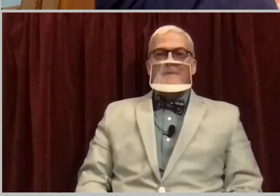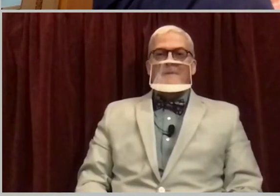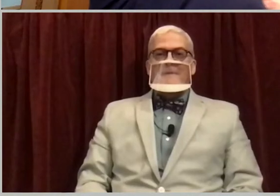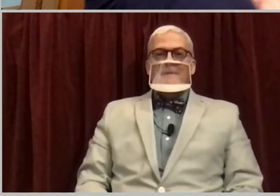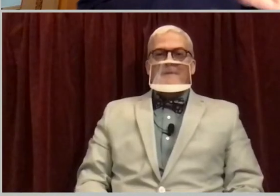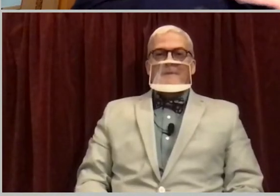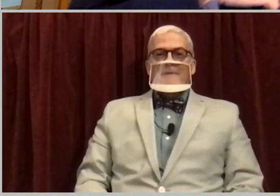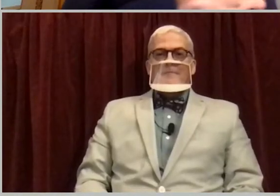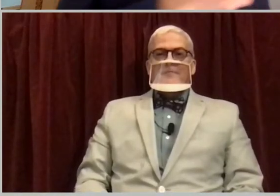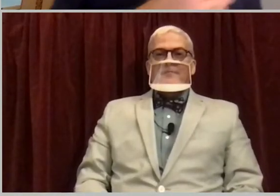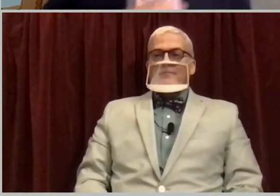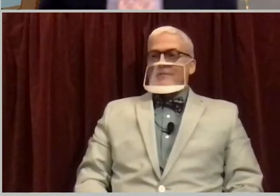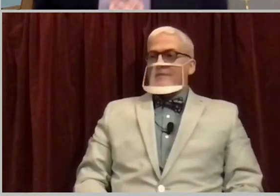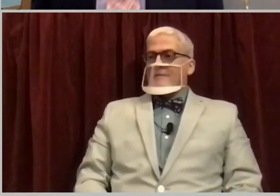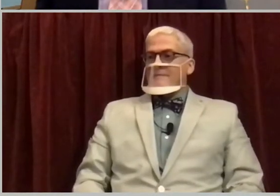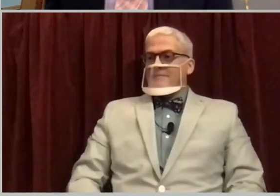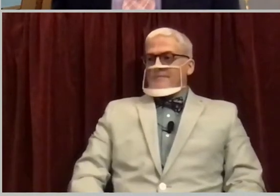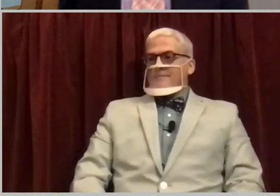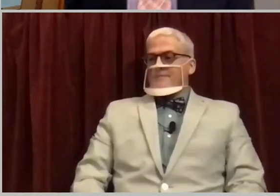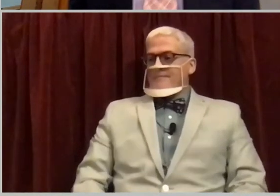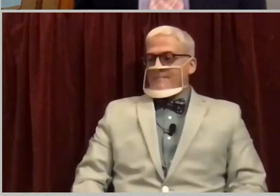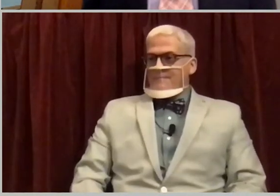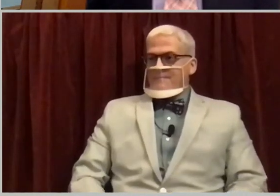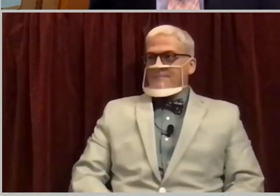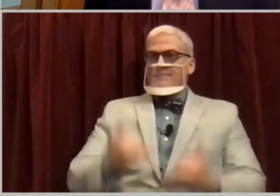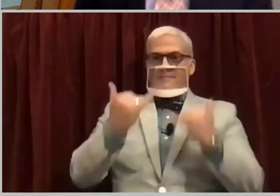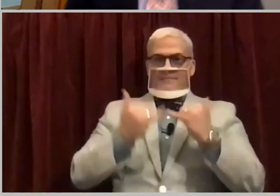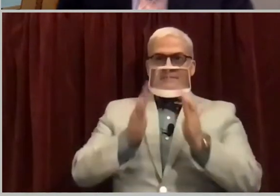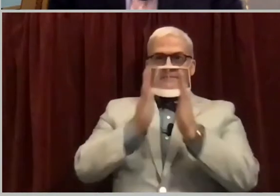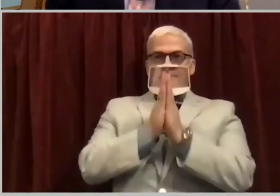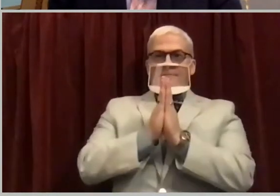prepare to take the bread. Let's pray for that.